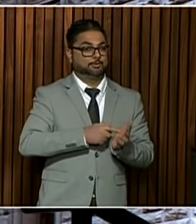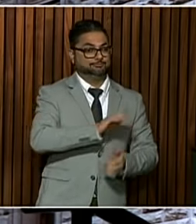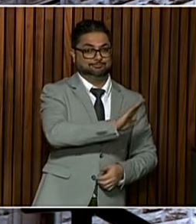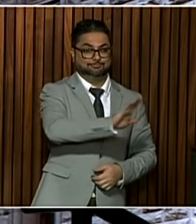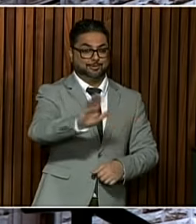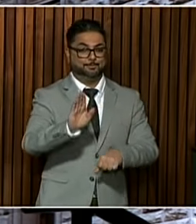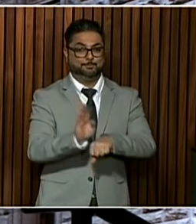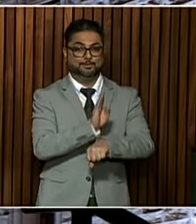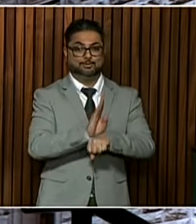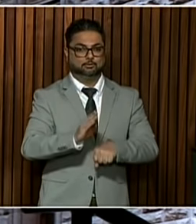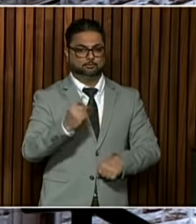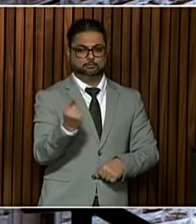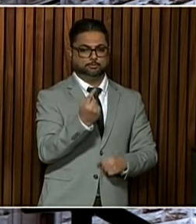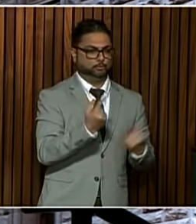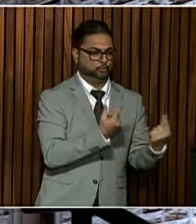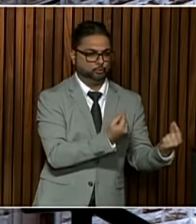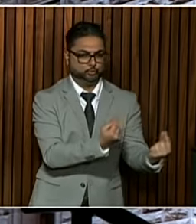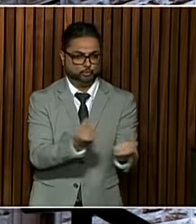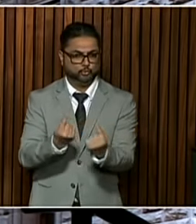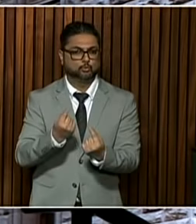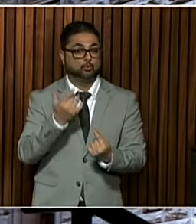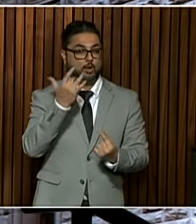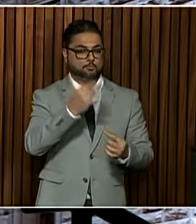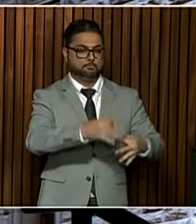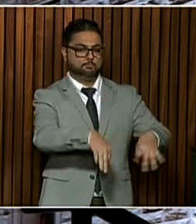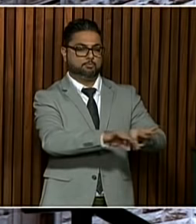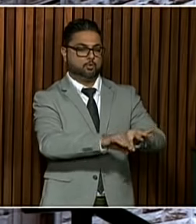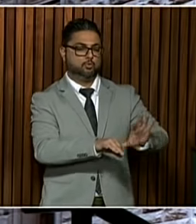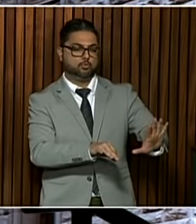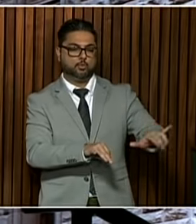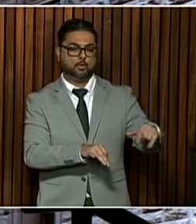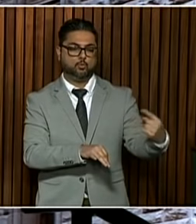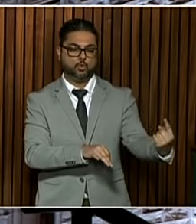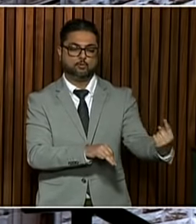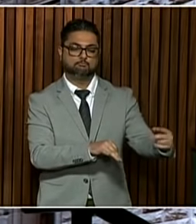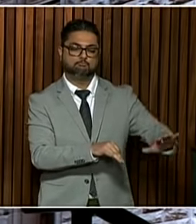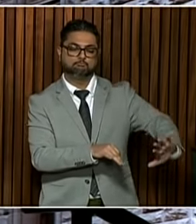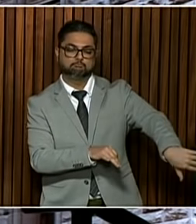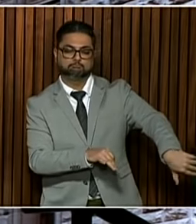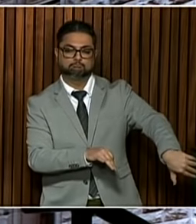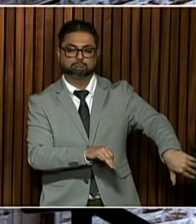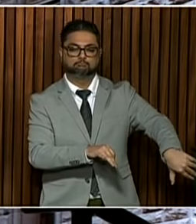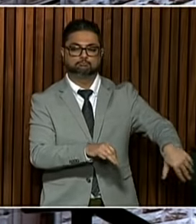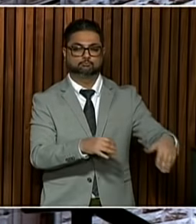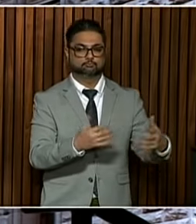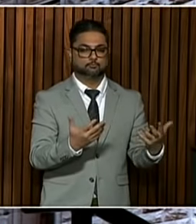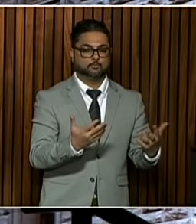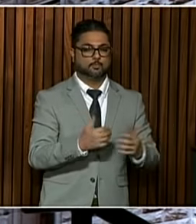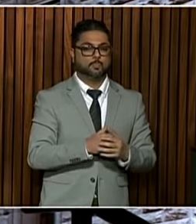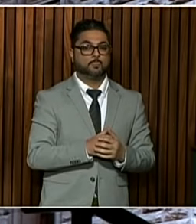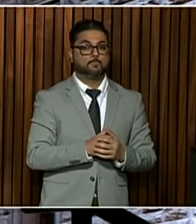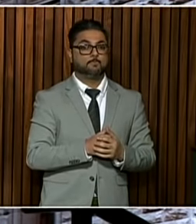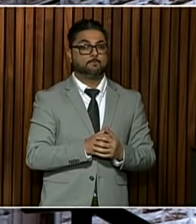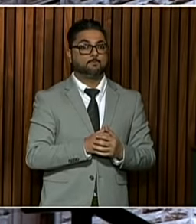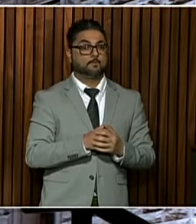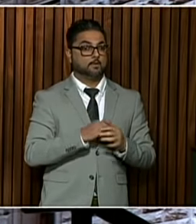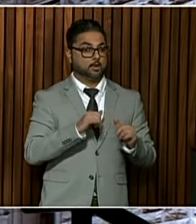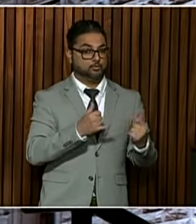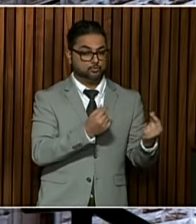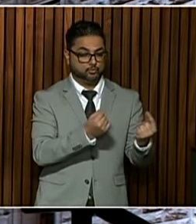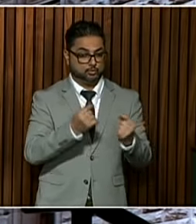could curtail those while still offering the essential components. They could do things to decrease the size of the